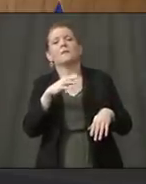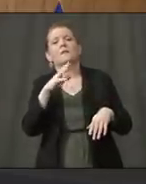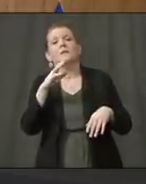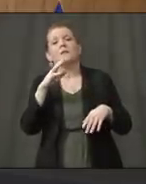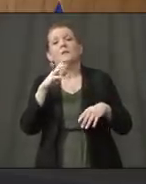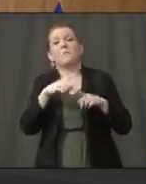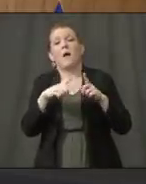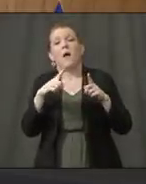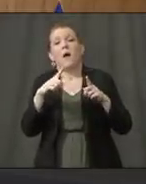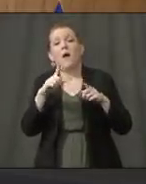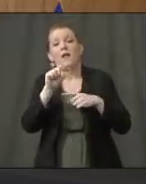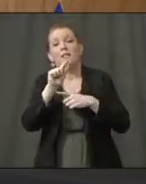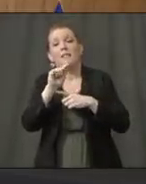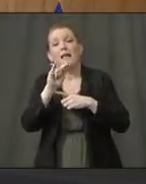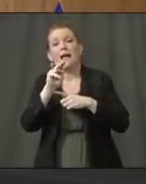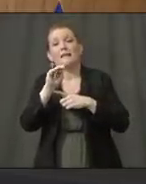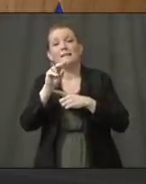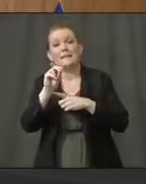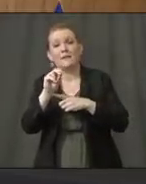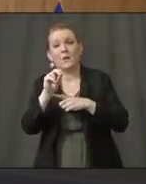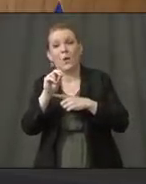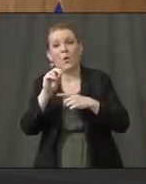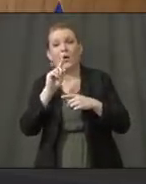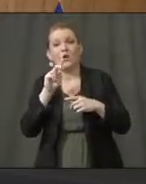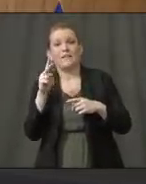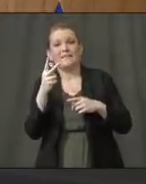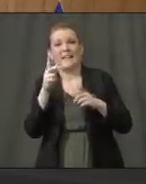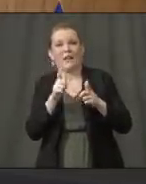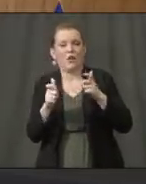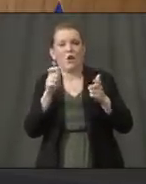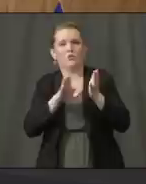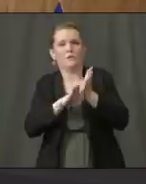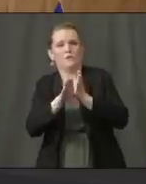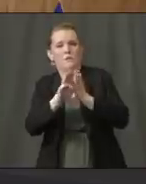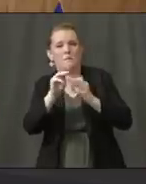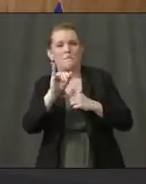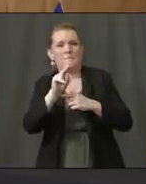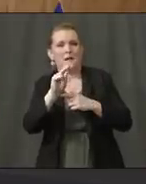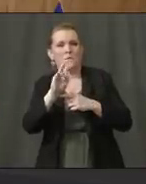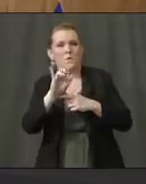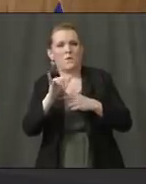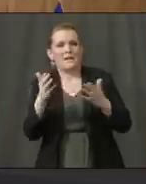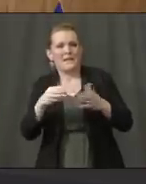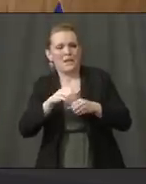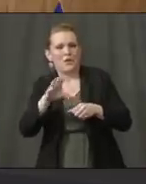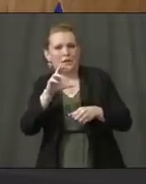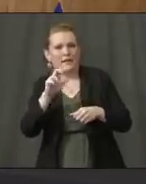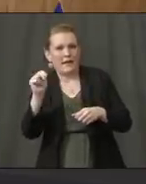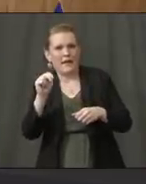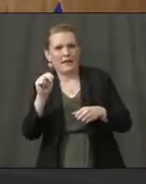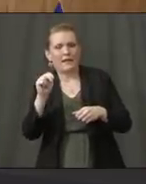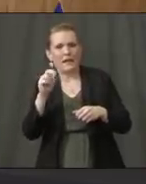in a disadvantage for a racial disparity. What has your administration done so far to inform the immigrant community